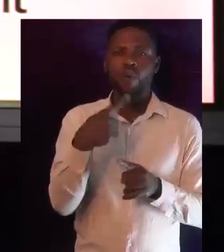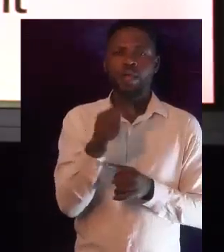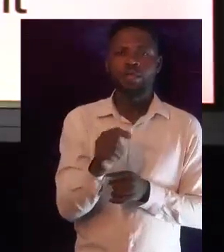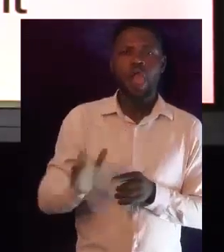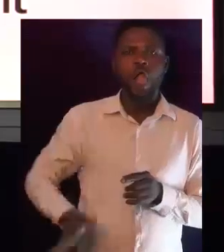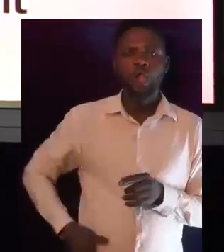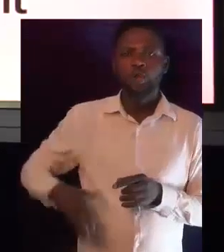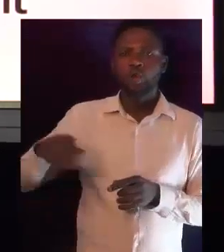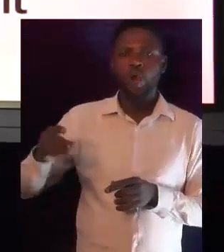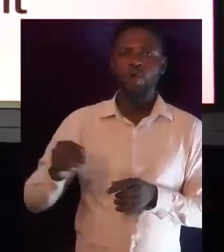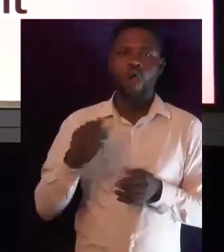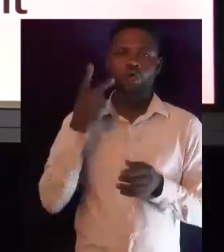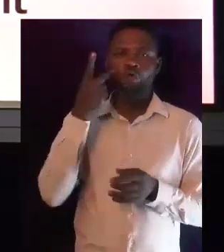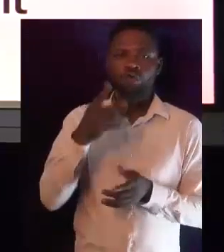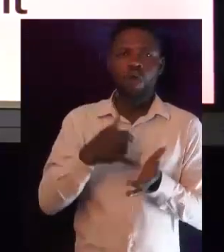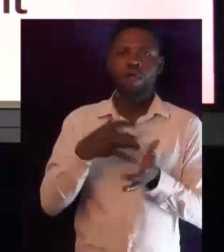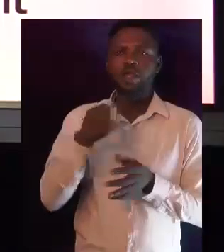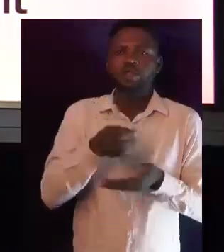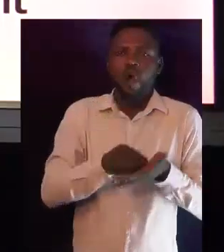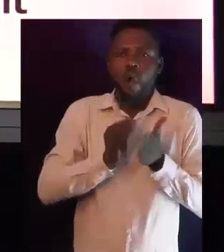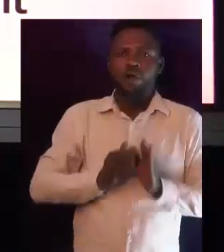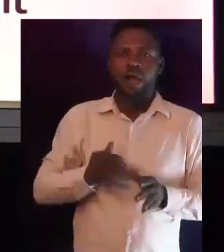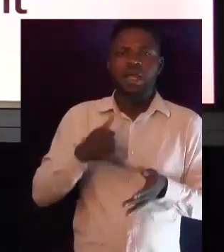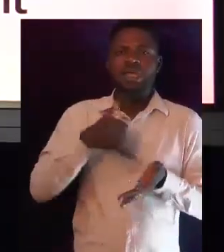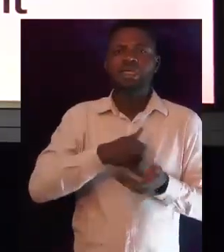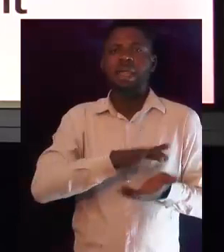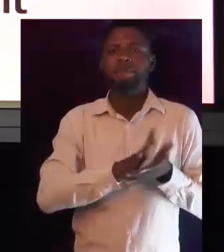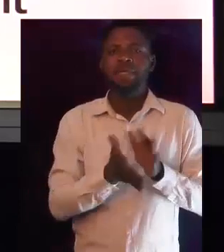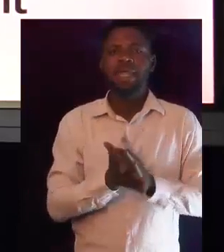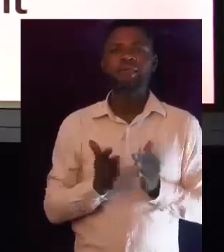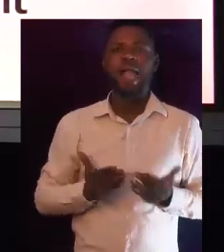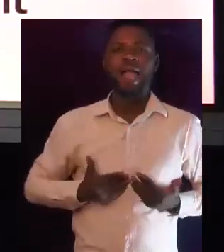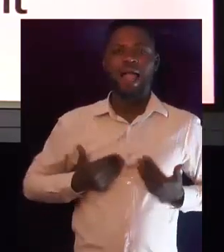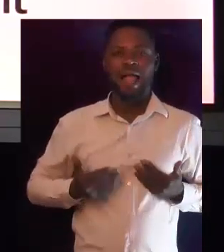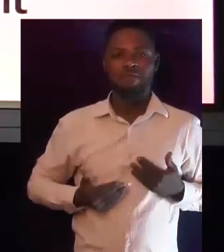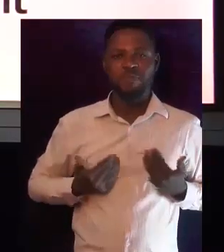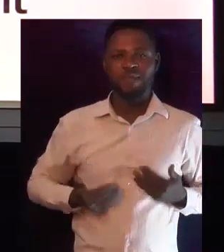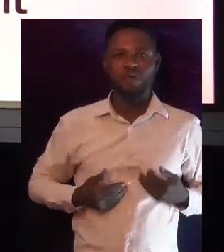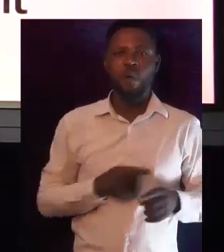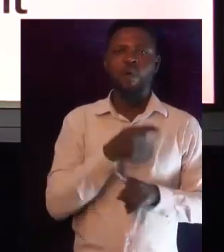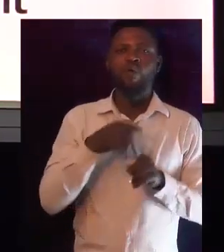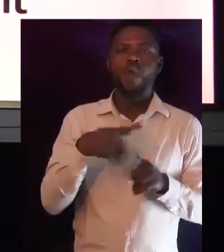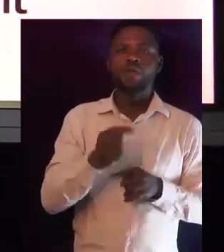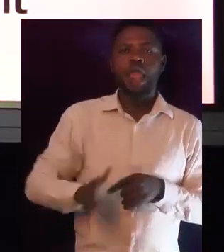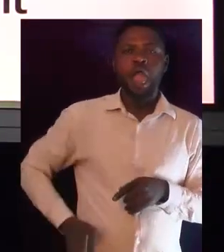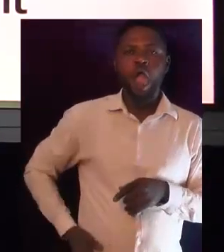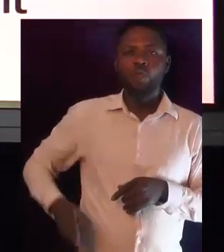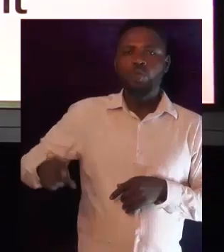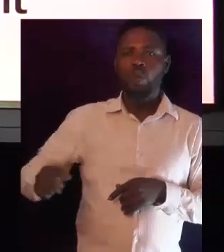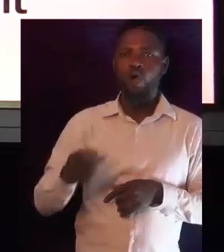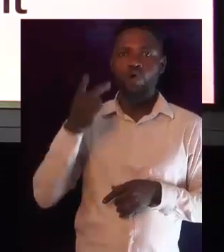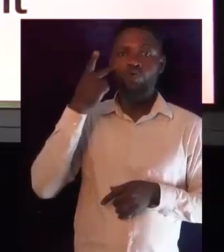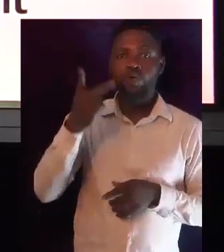When the dog saw its owner, it became happy. When the dog saw its